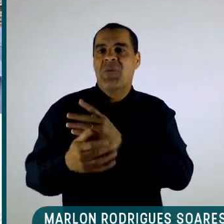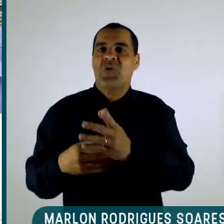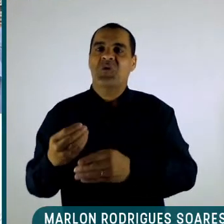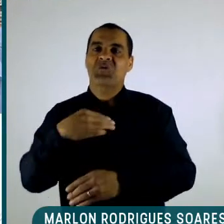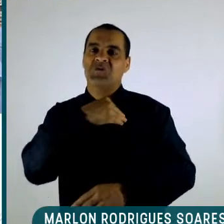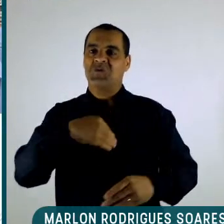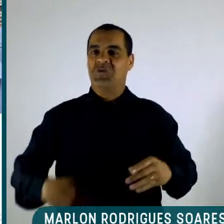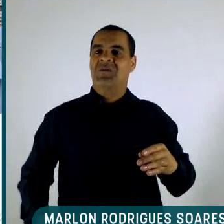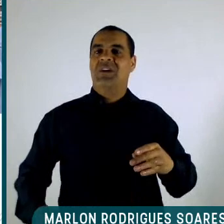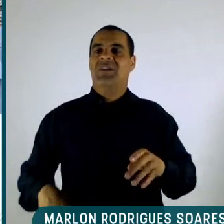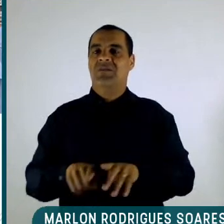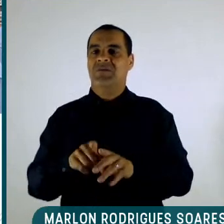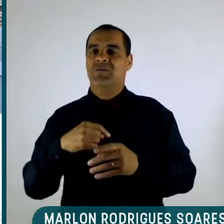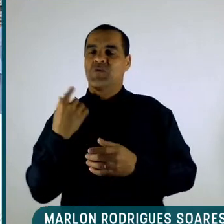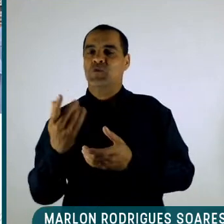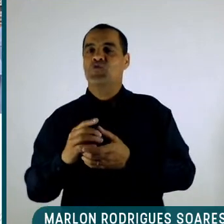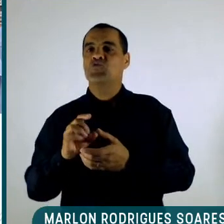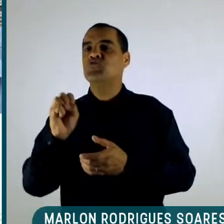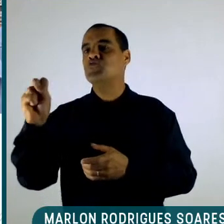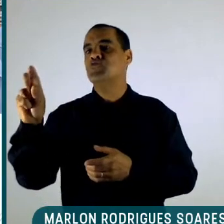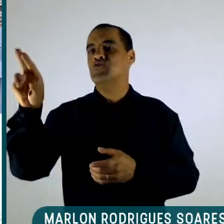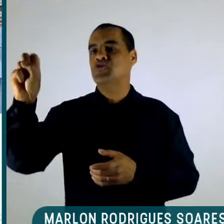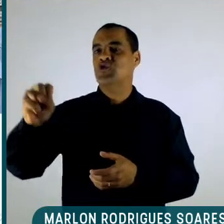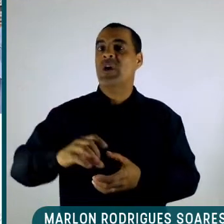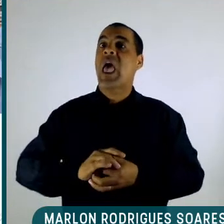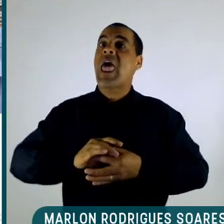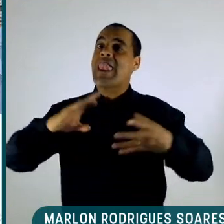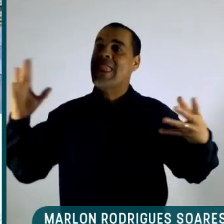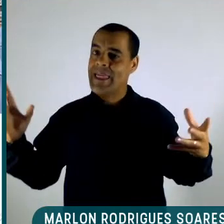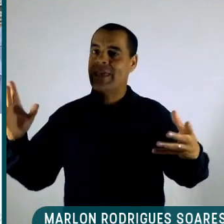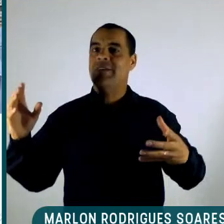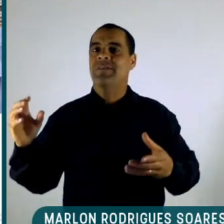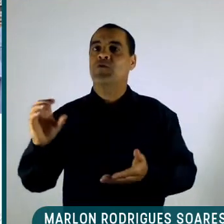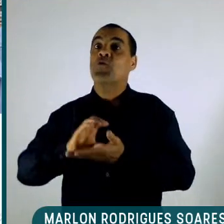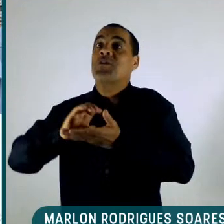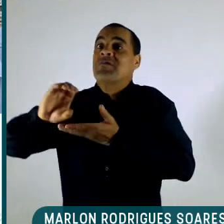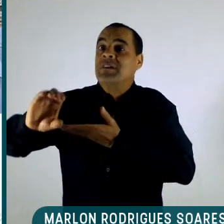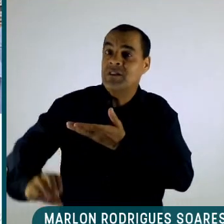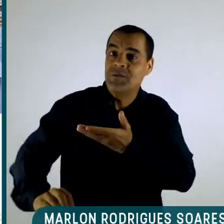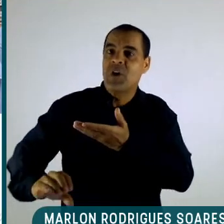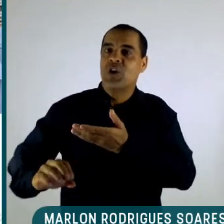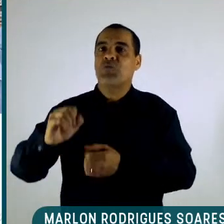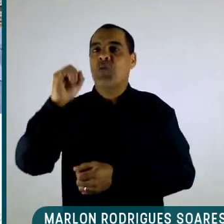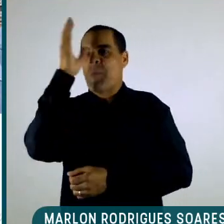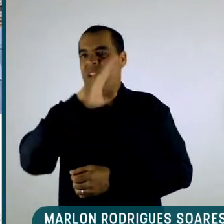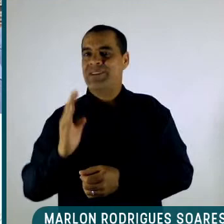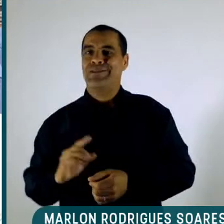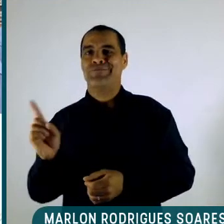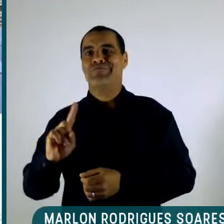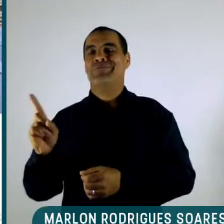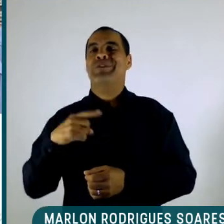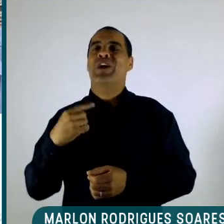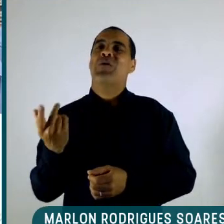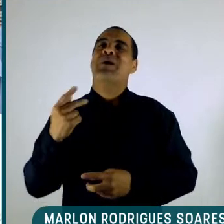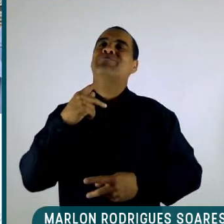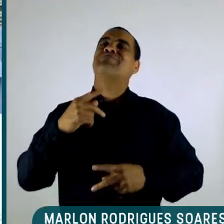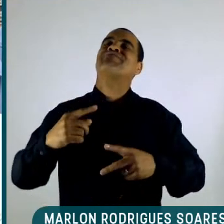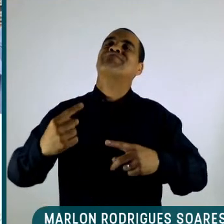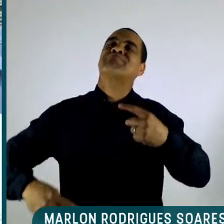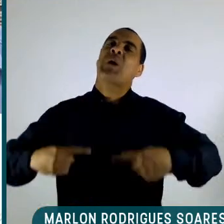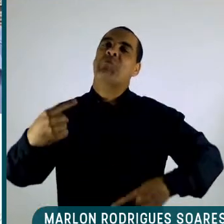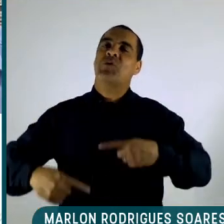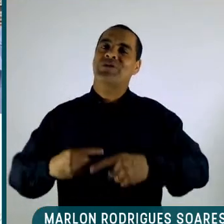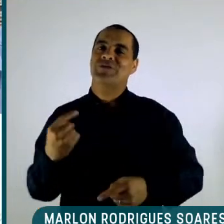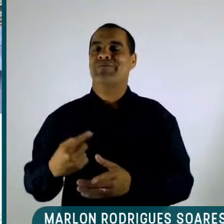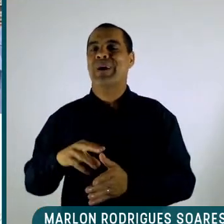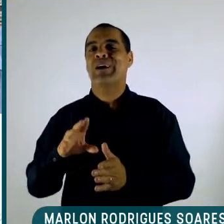to be exchanged for votes. We need it with investment for Brazil, not for the politicians, so